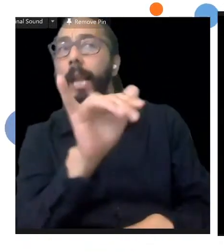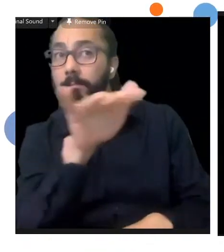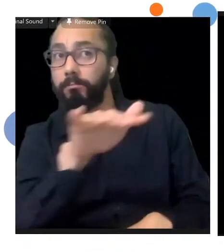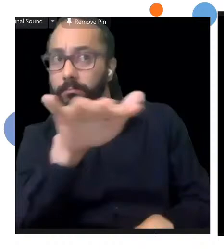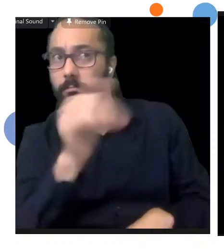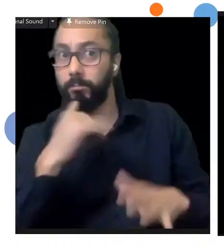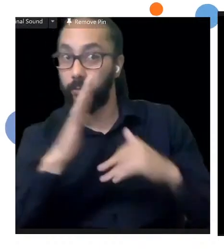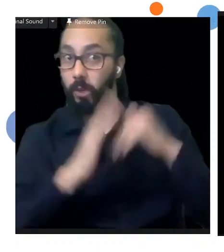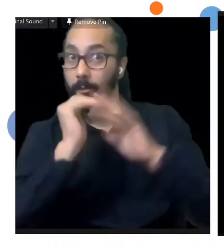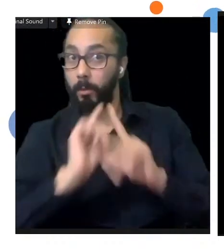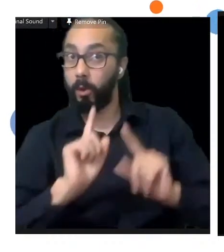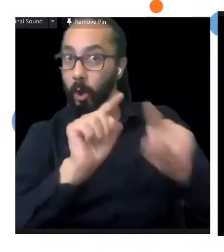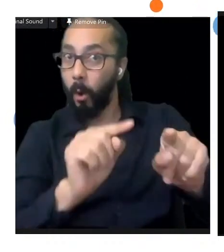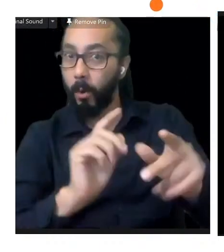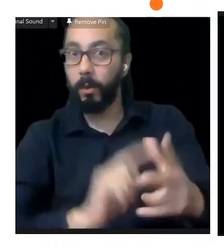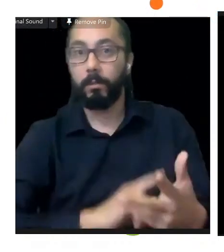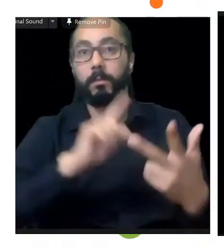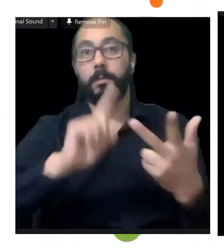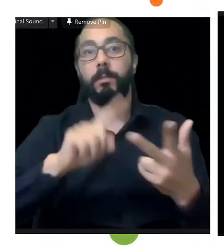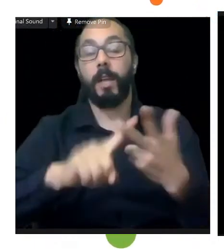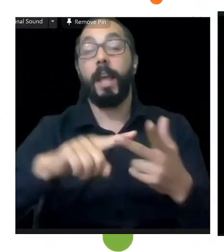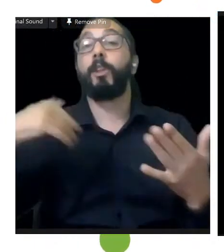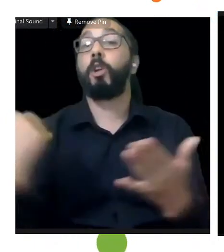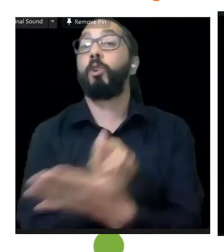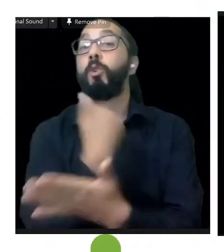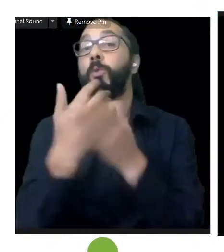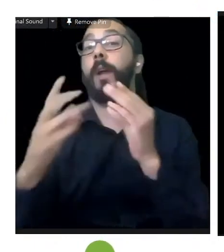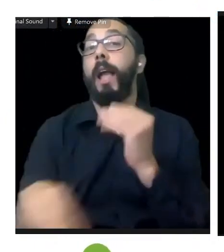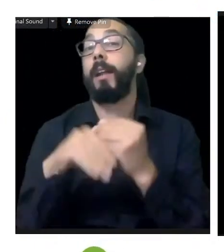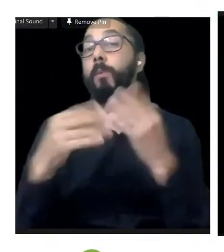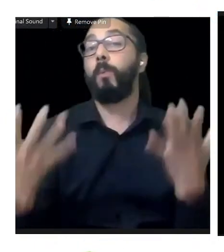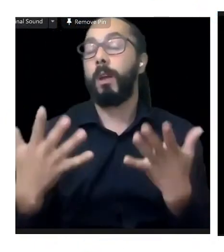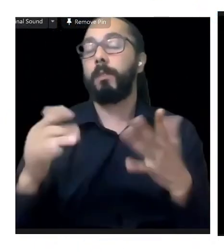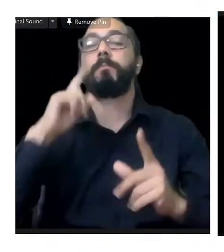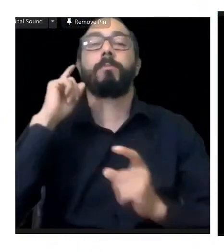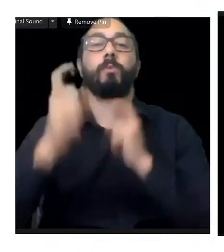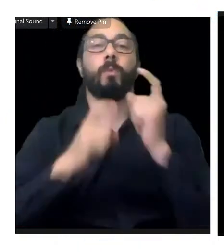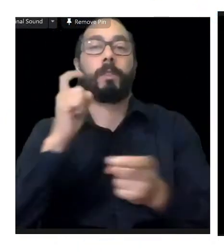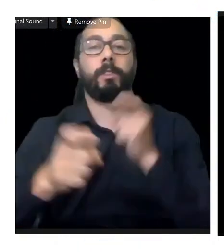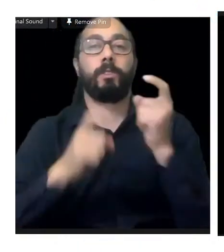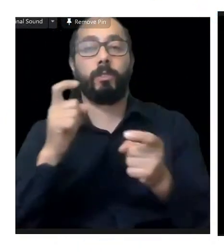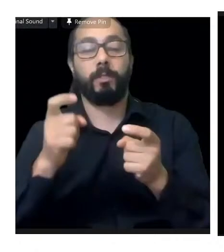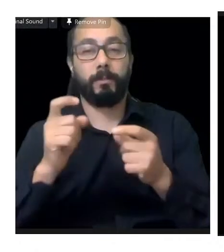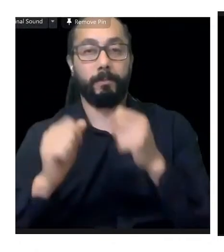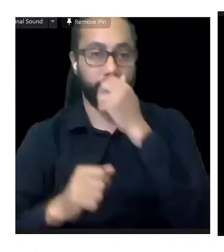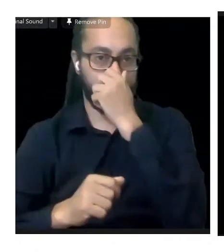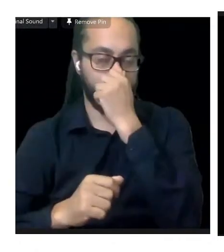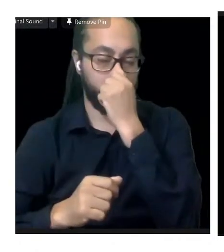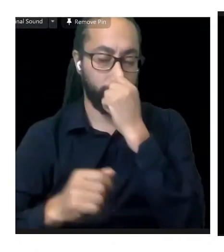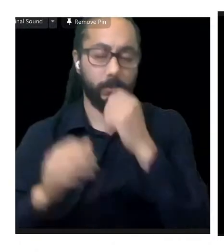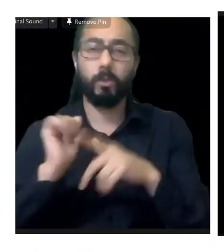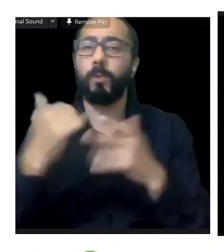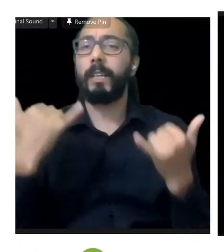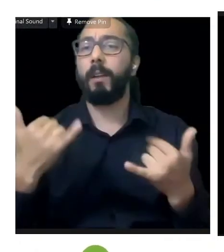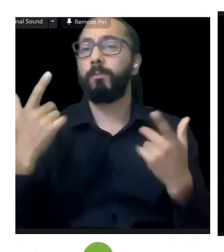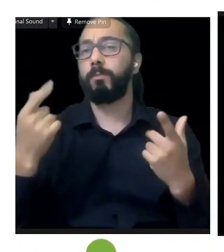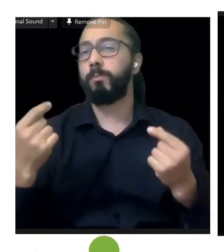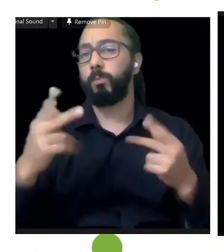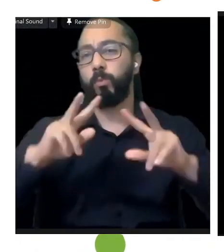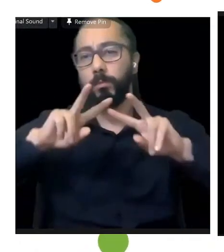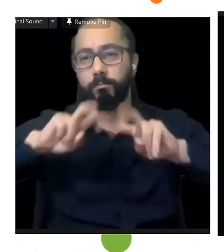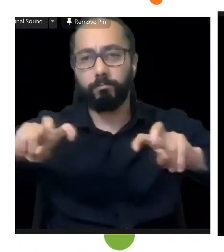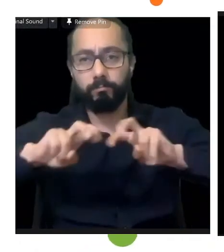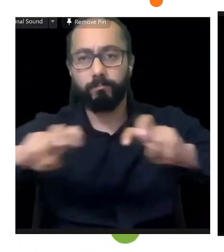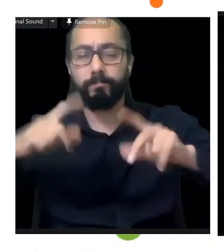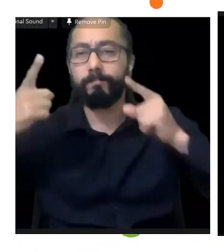content that we're putting on the table today has to do with donations, unpacking what has happened in the